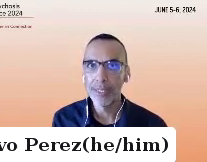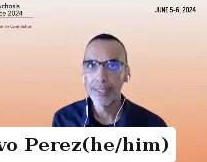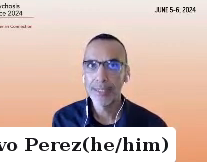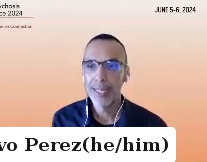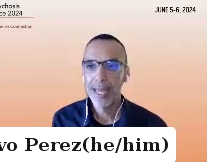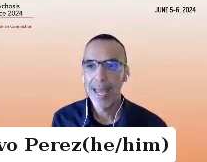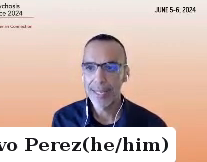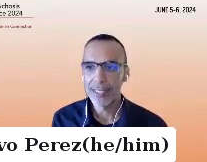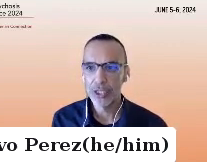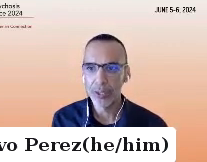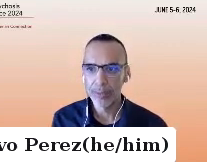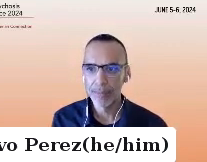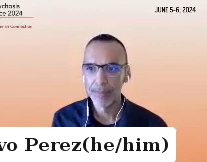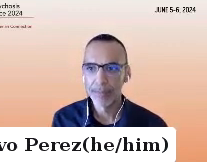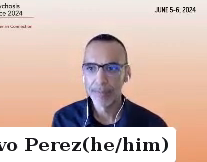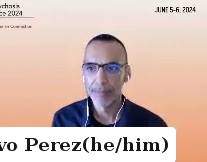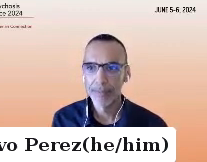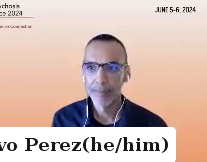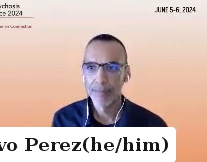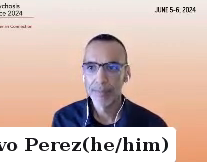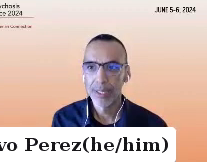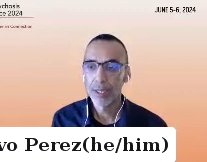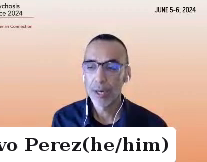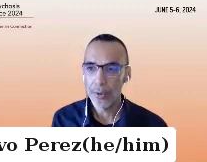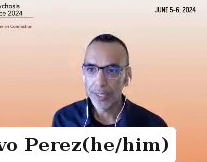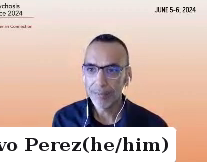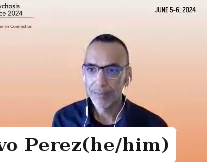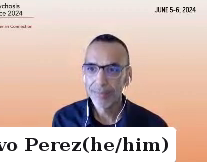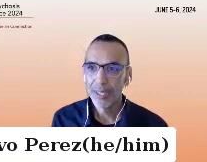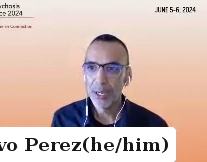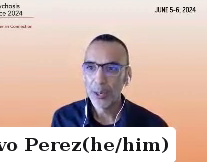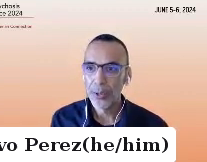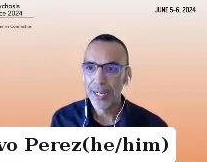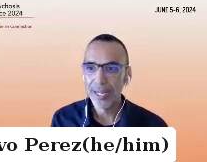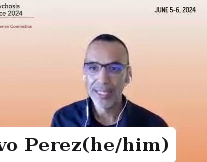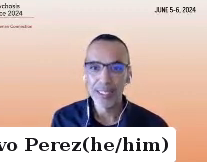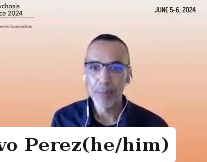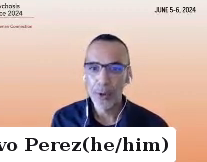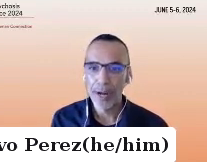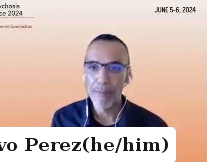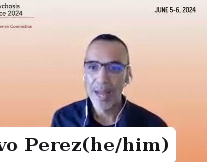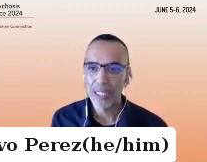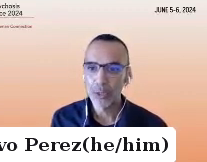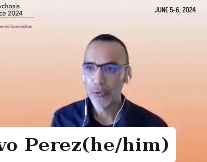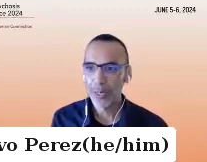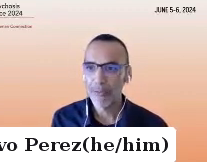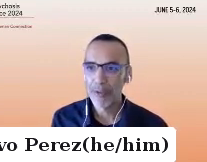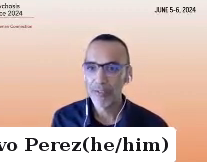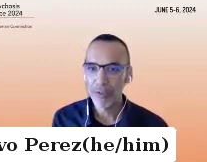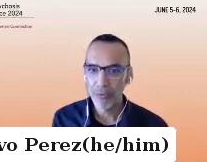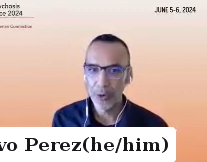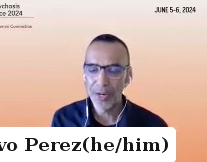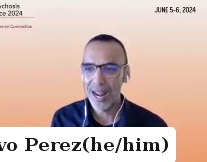up homeless and in jail. Currently, Lori is the program manager for